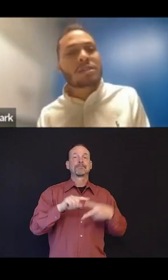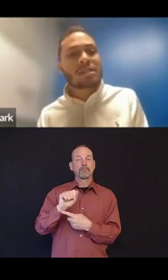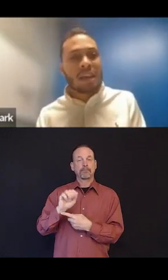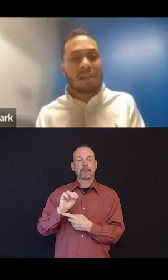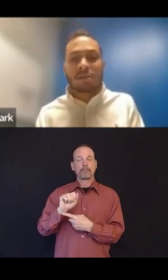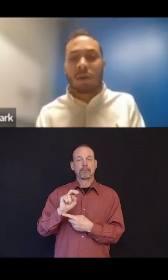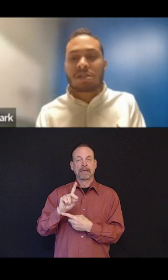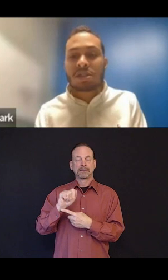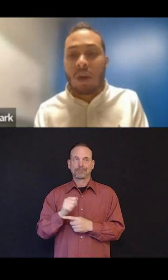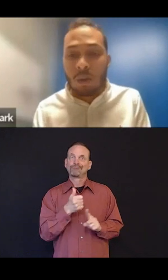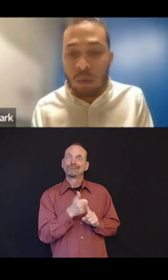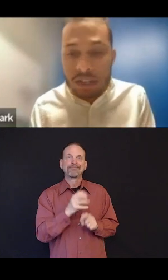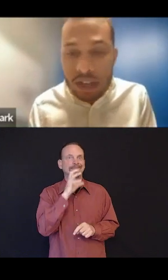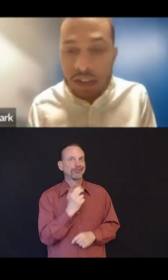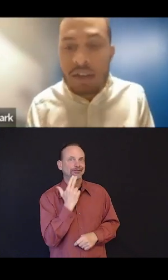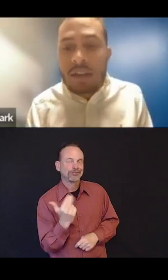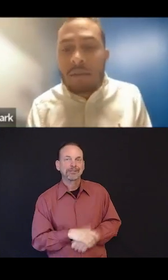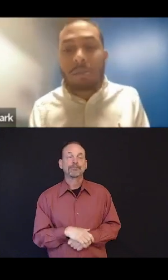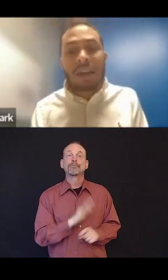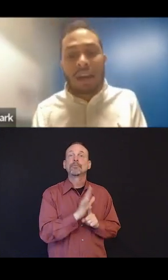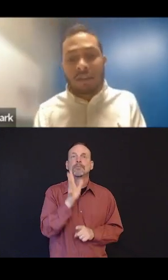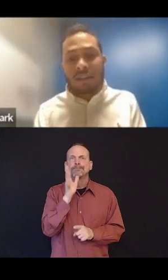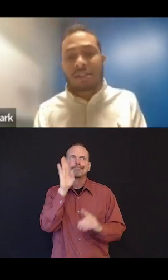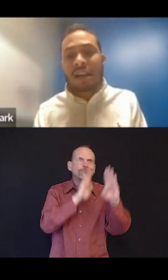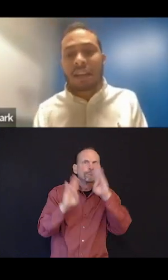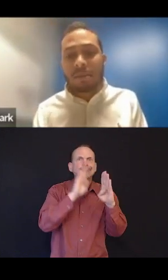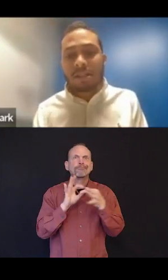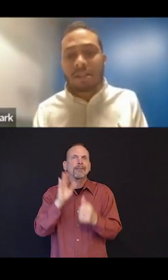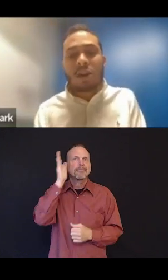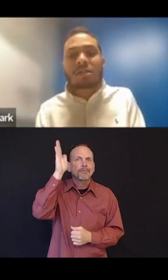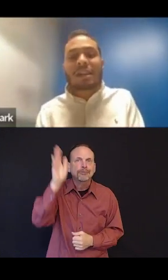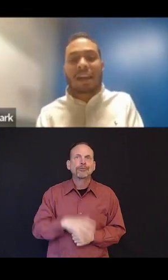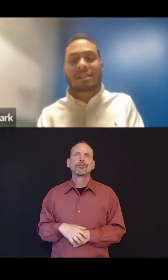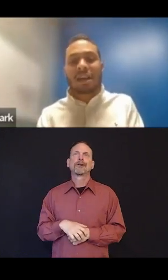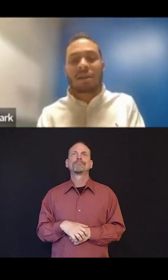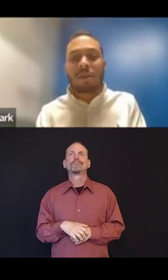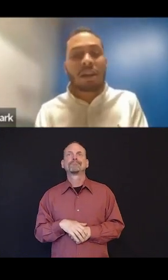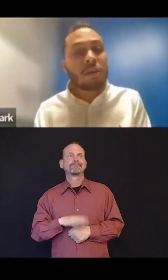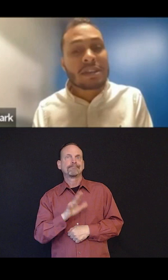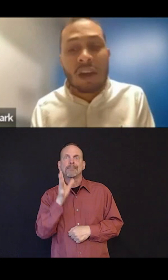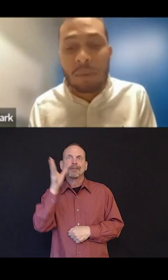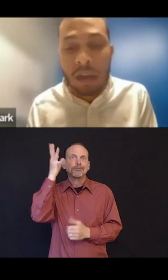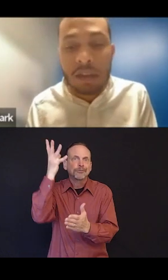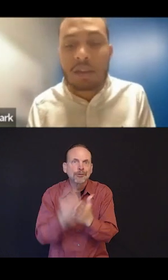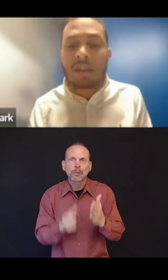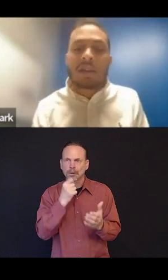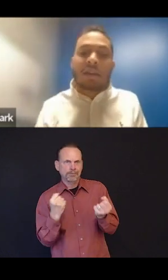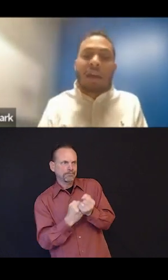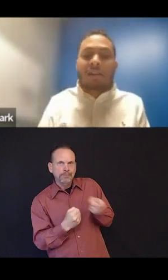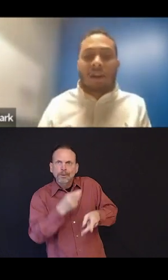and wants to save to purchase a home one day. But because of SSI limits, Dalton can't save up money for a down